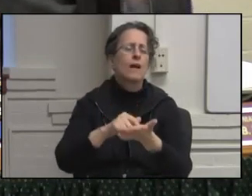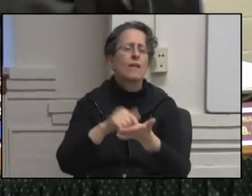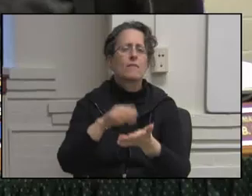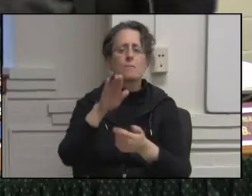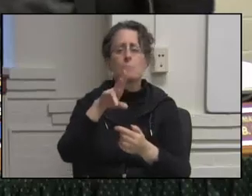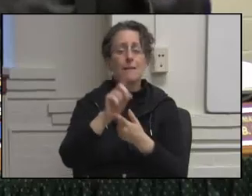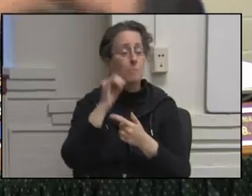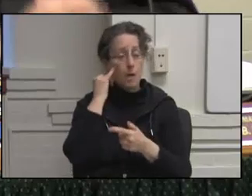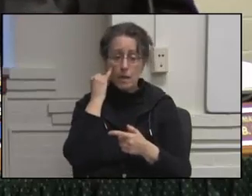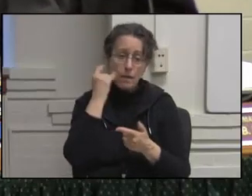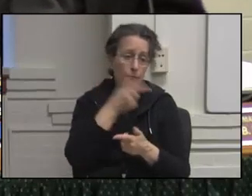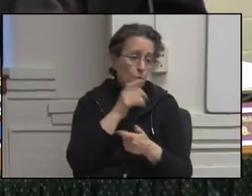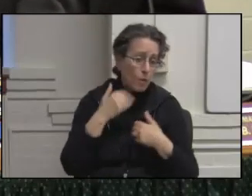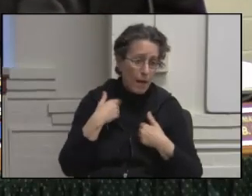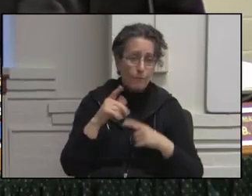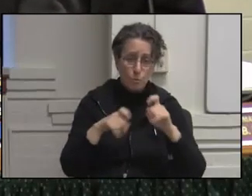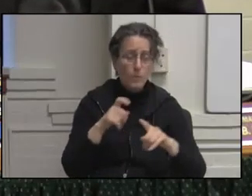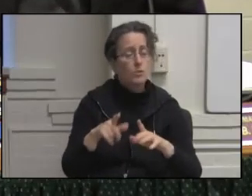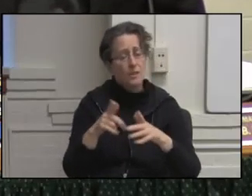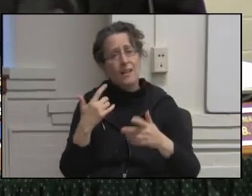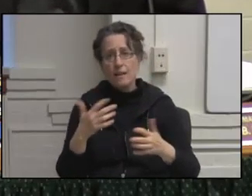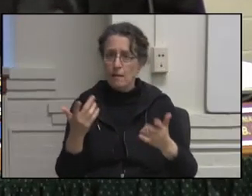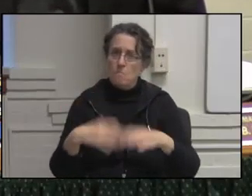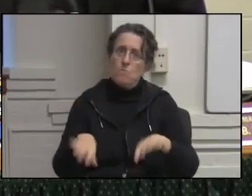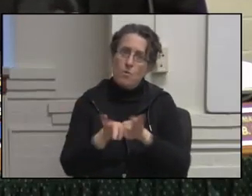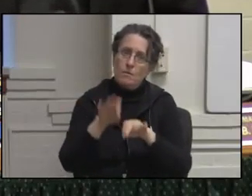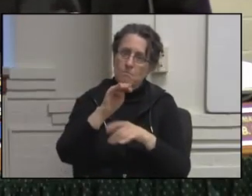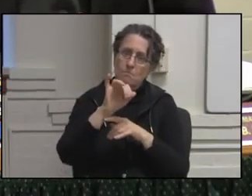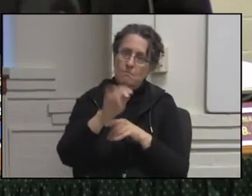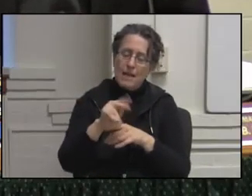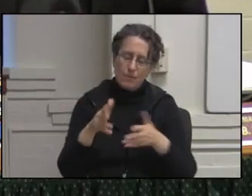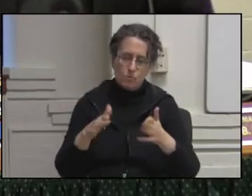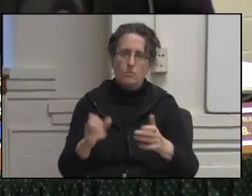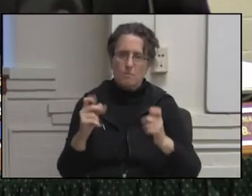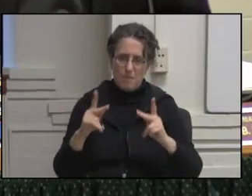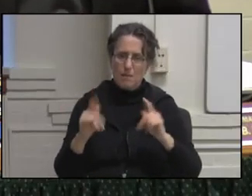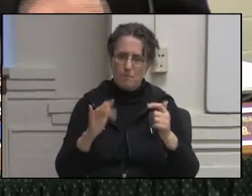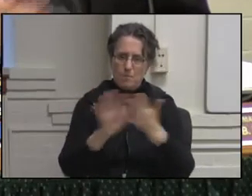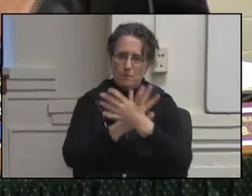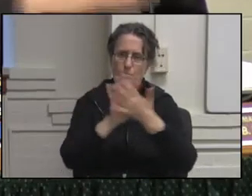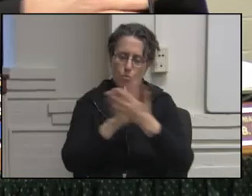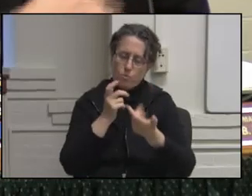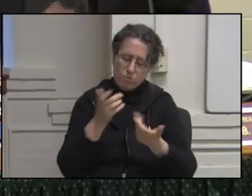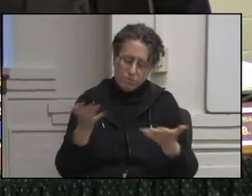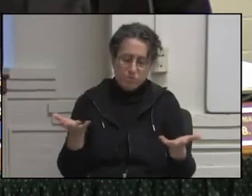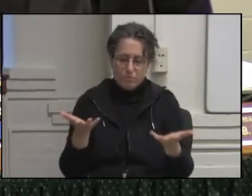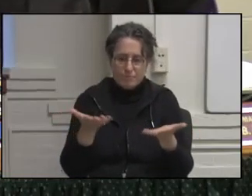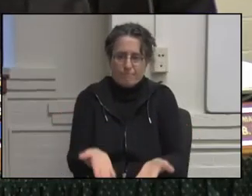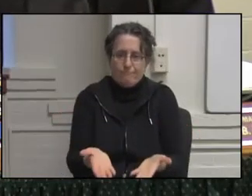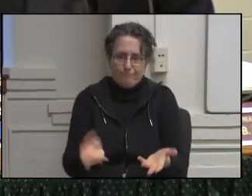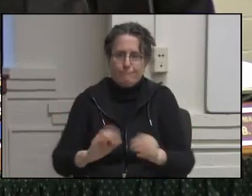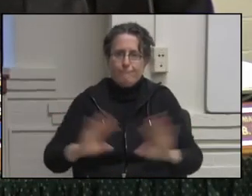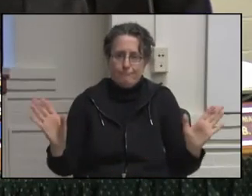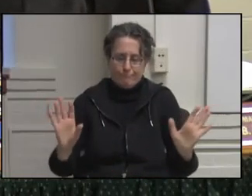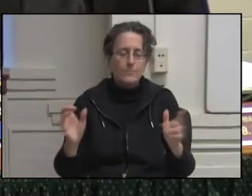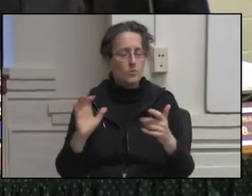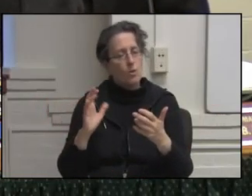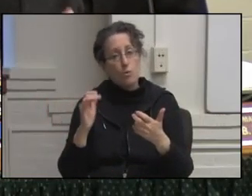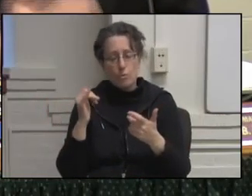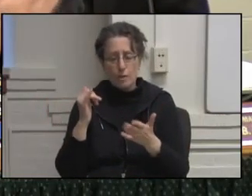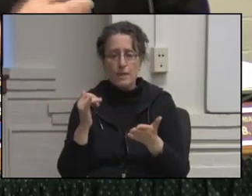proceeding, it is a high-profile location, and we've had a lot of communication with the public around this. But you'll recall that 2 weeks ago tonight,